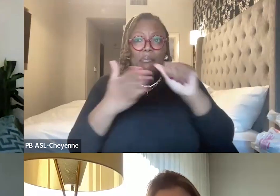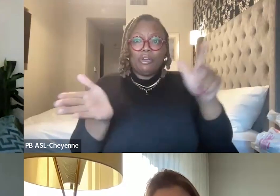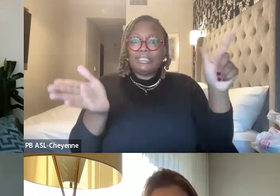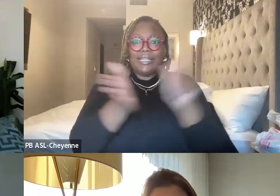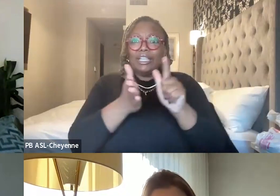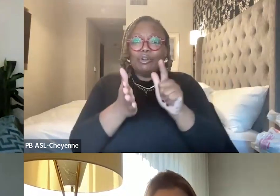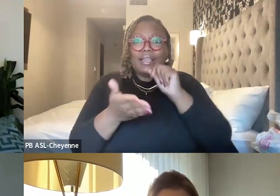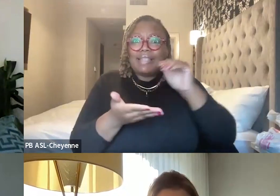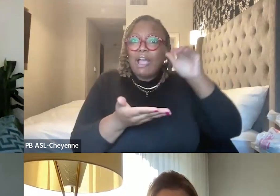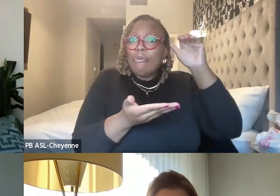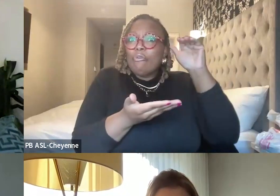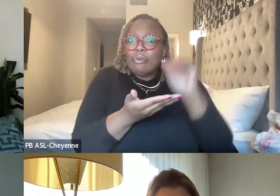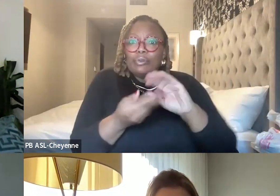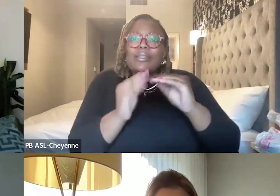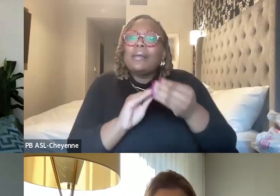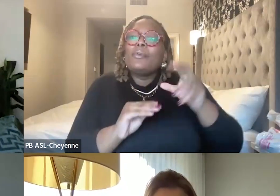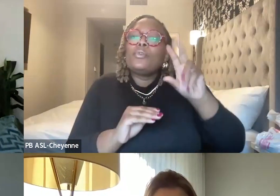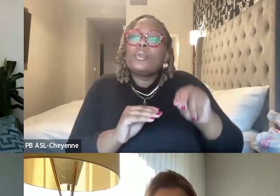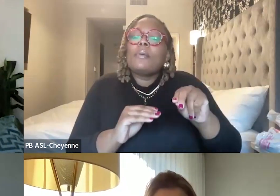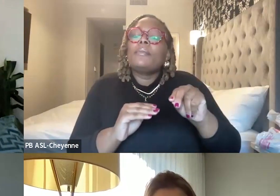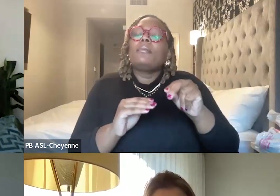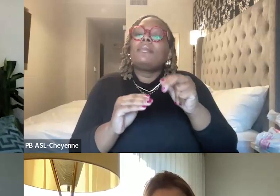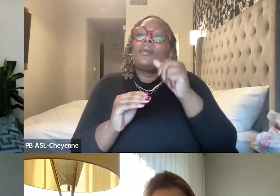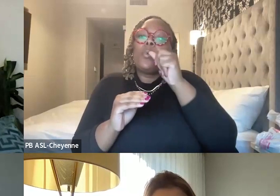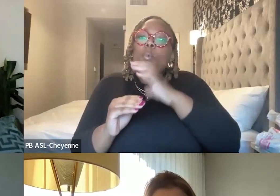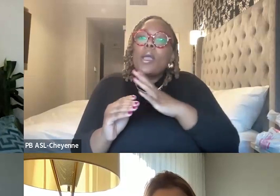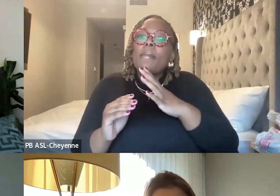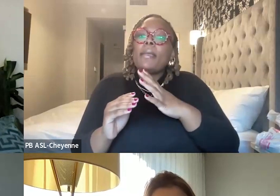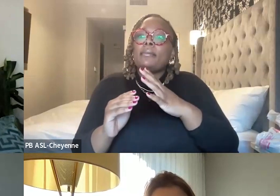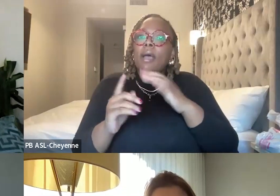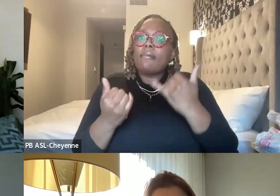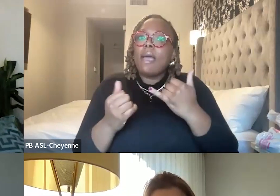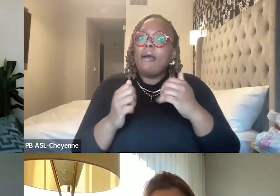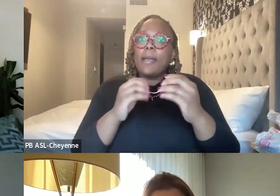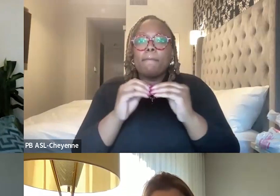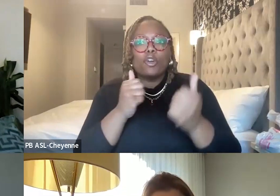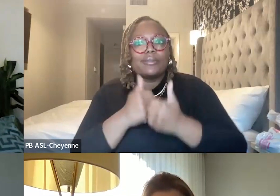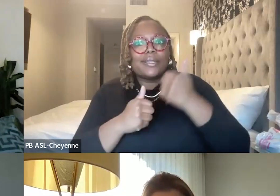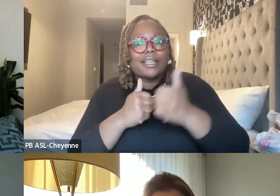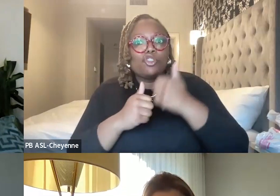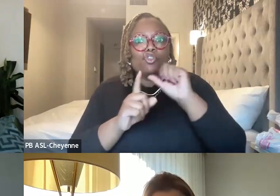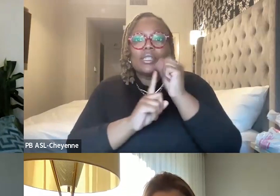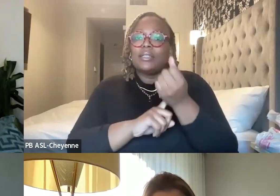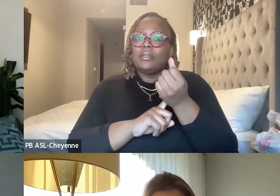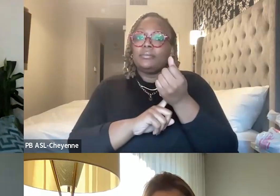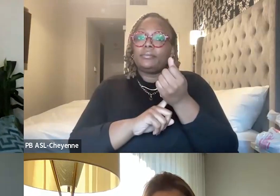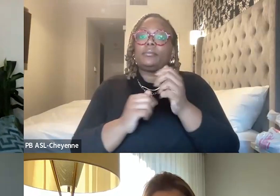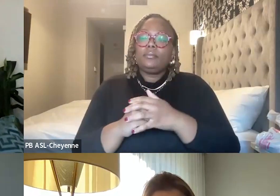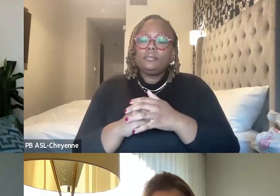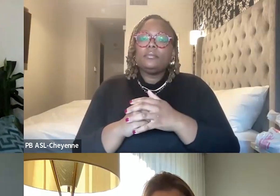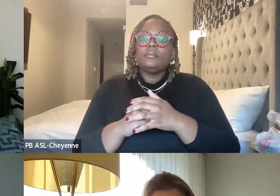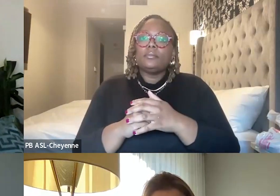numbers down, it's just putting women in much worse situation. And what I also discovered in this process is